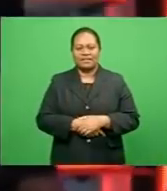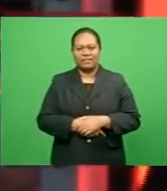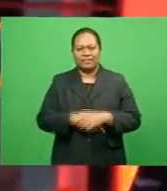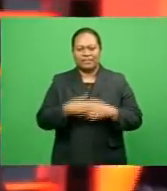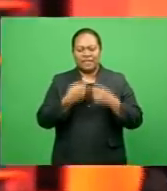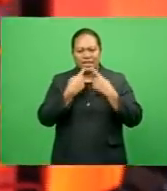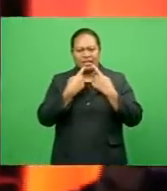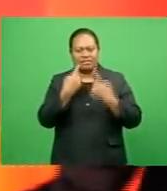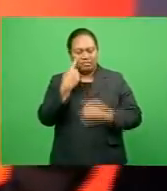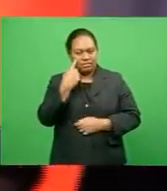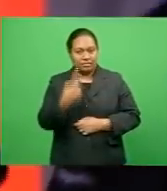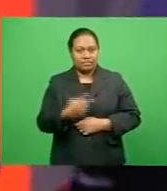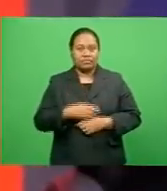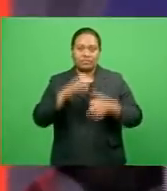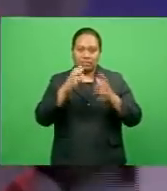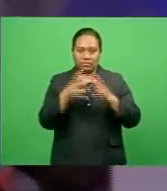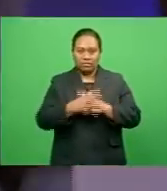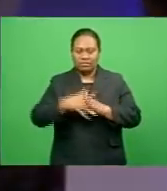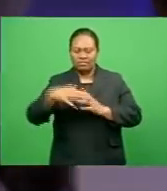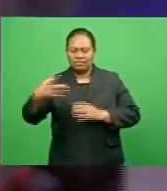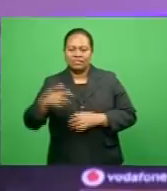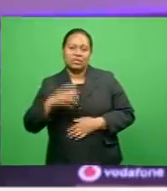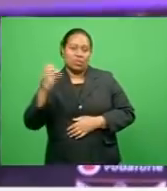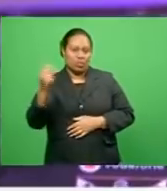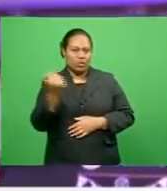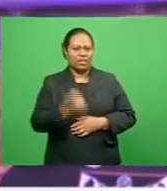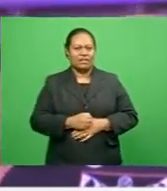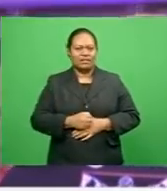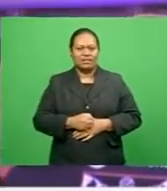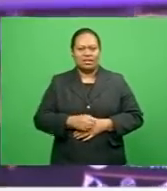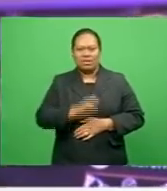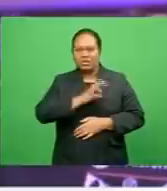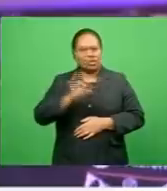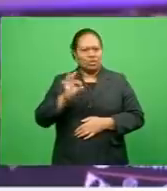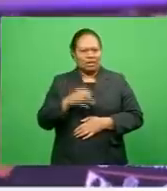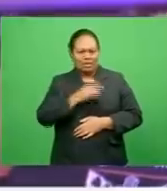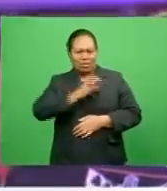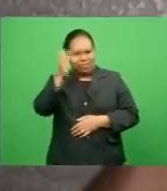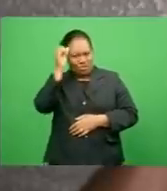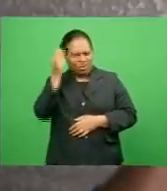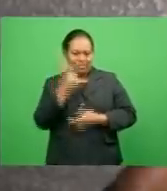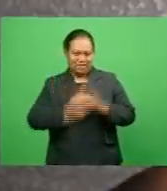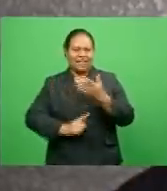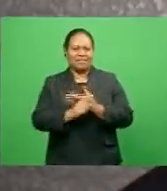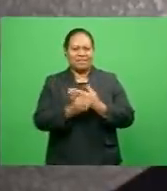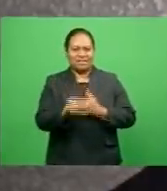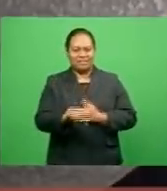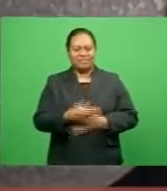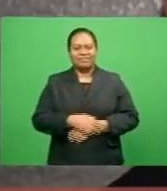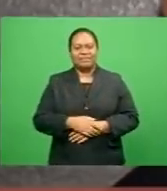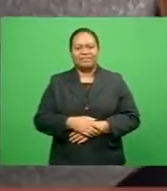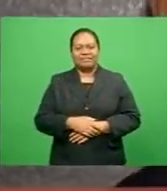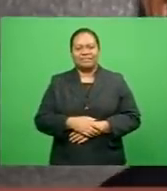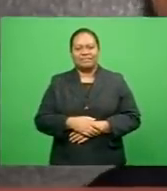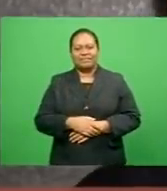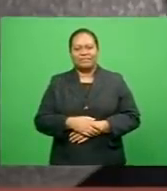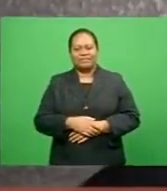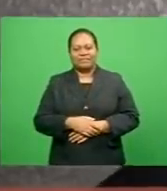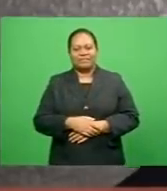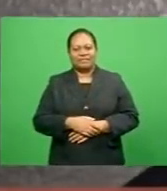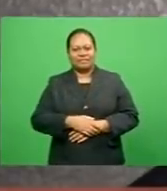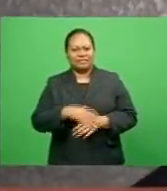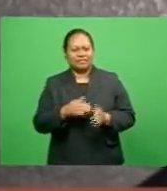20 Ultra. Wangawai says the win was an unexpected one. I was around town in Lautoka,